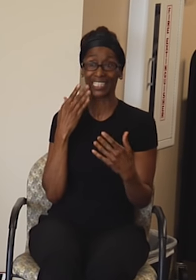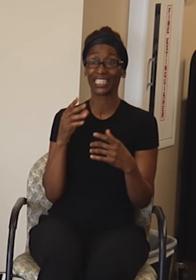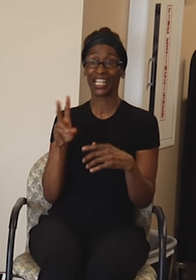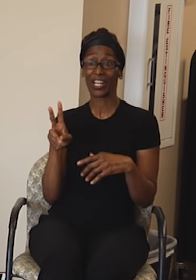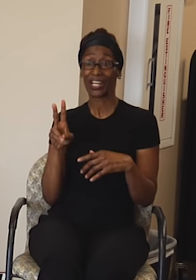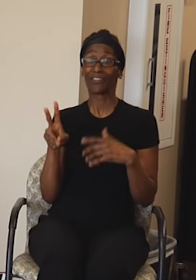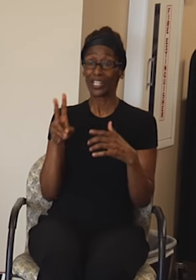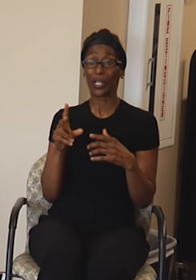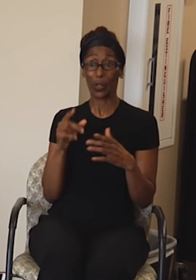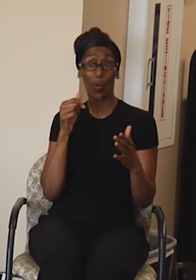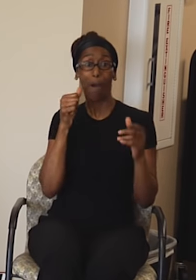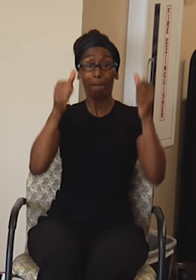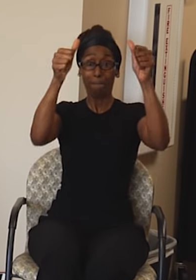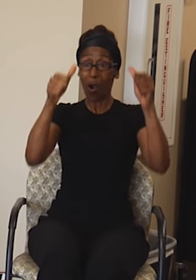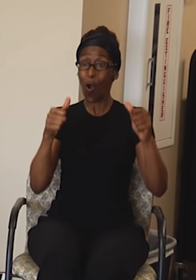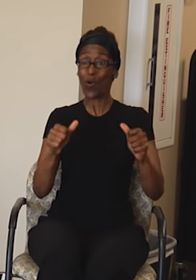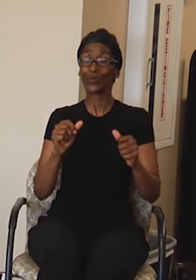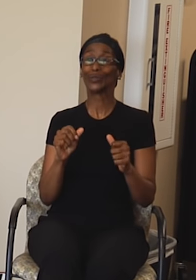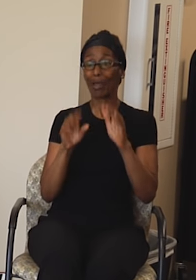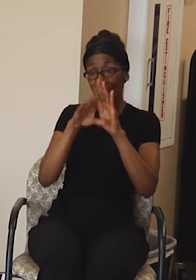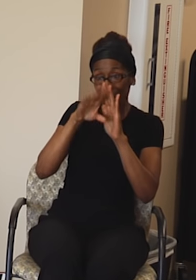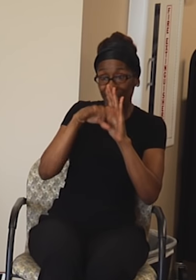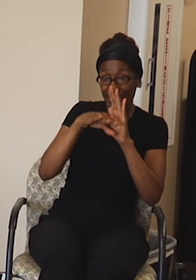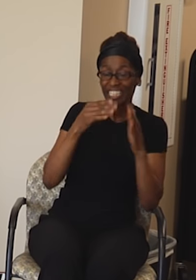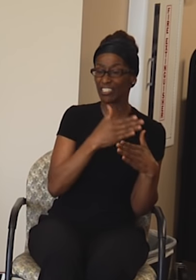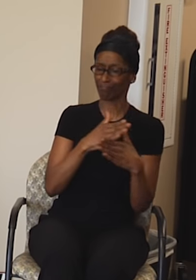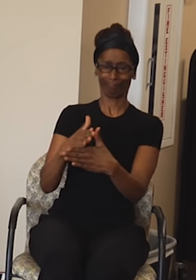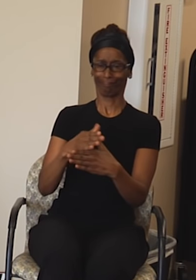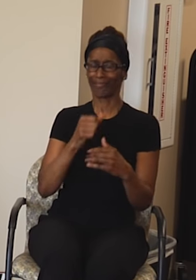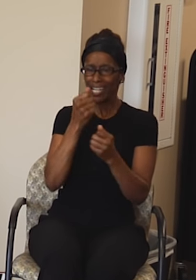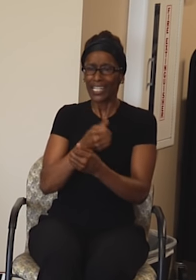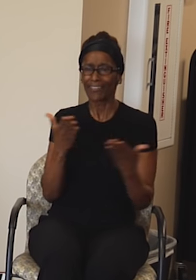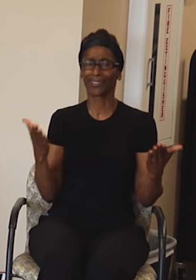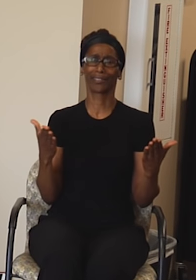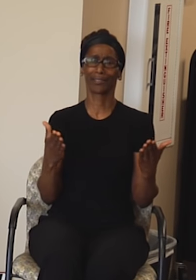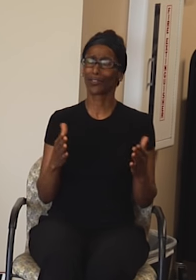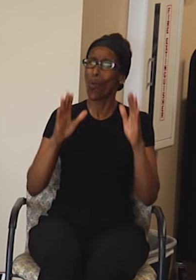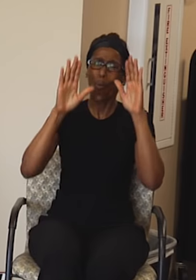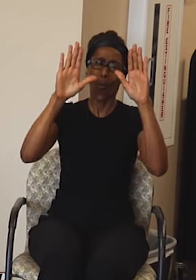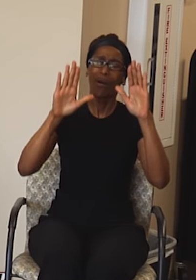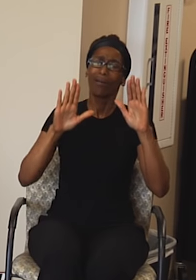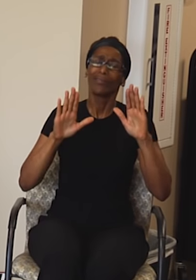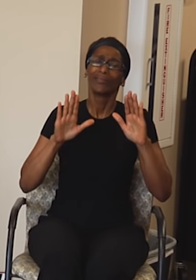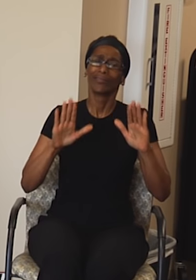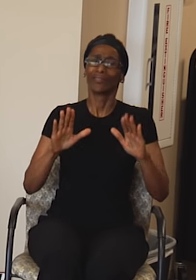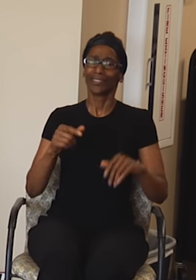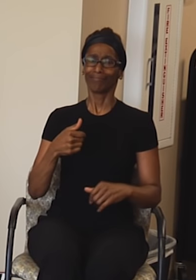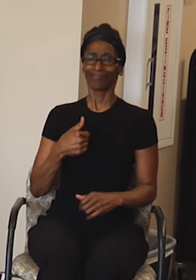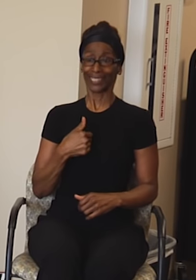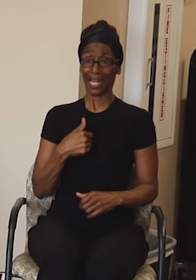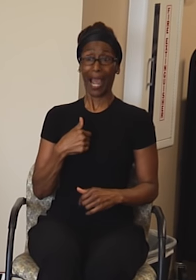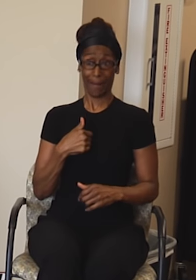available he'll be posting this, he shares everything and it has just been so gratifying to feel that I am